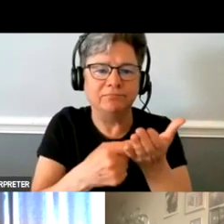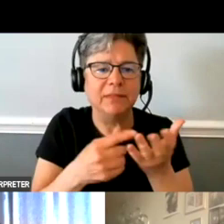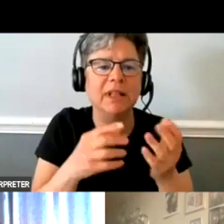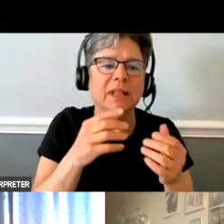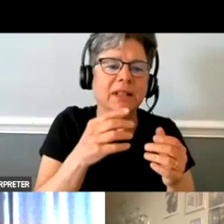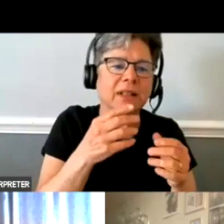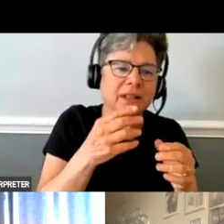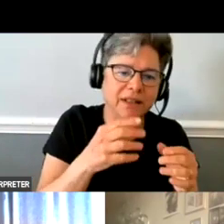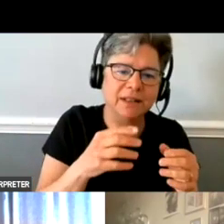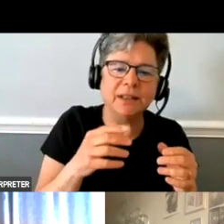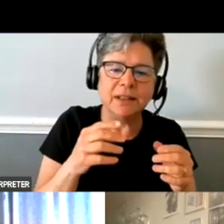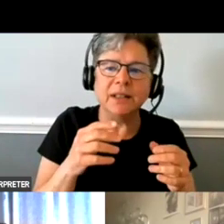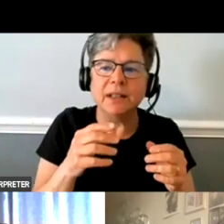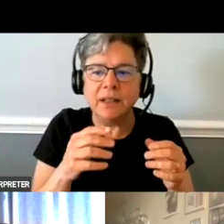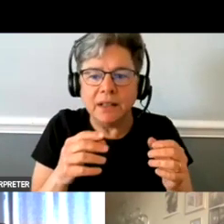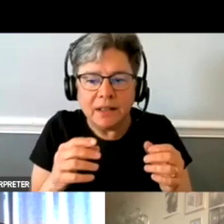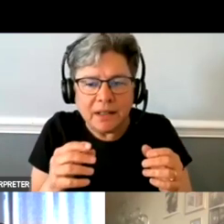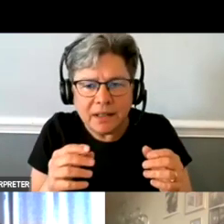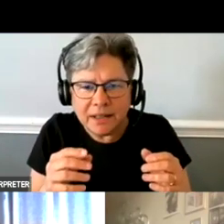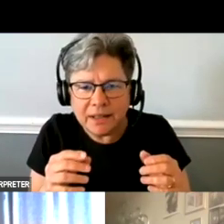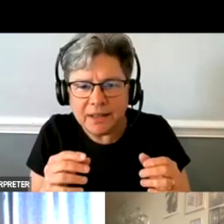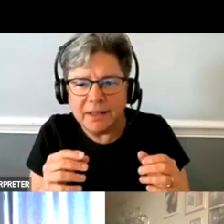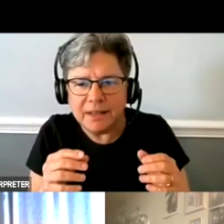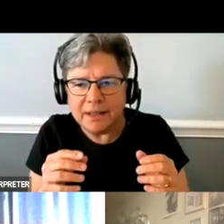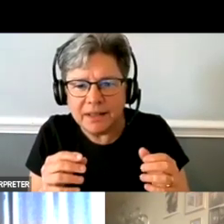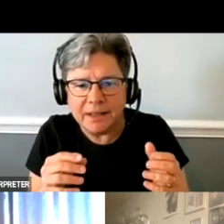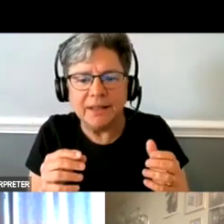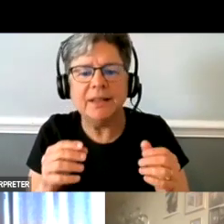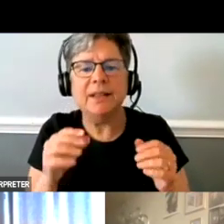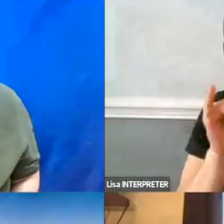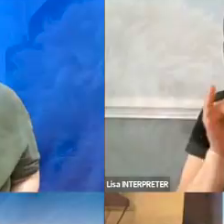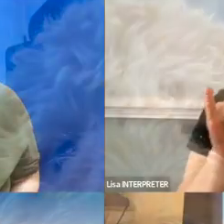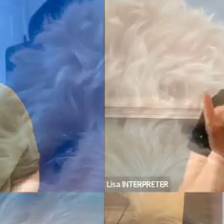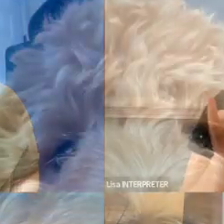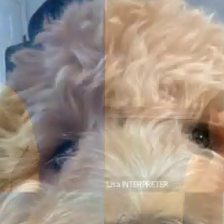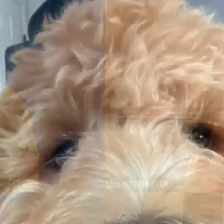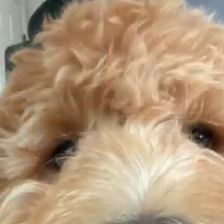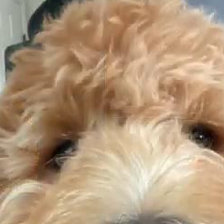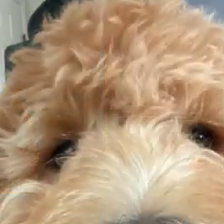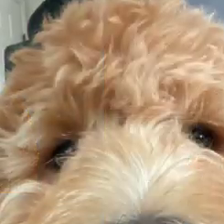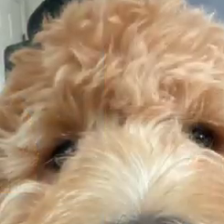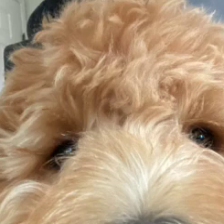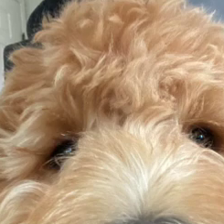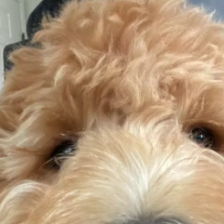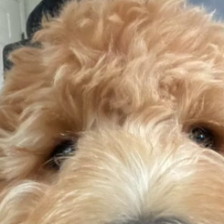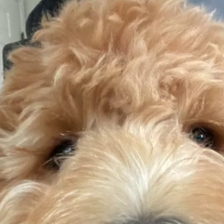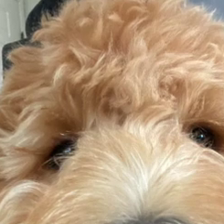time with us. Sacramento House. Yes. Who?